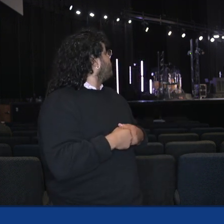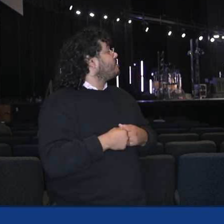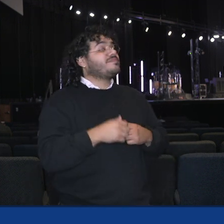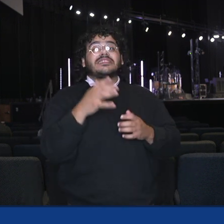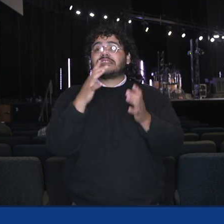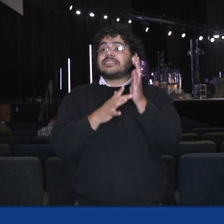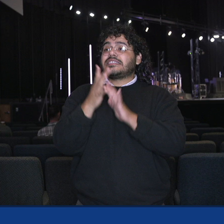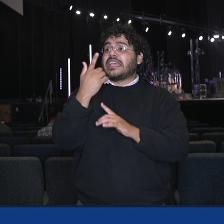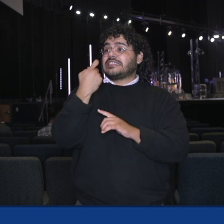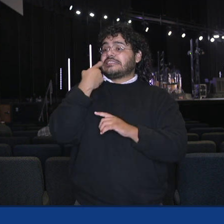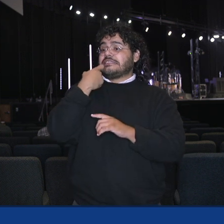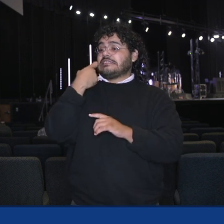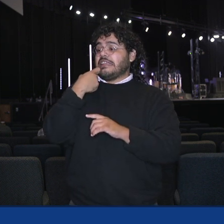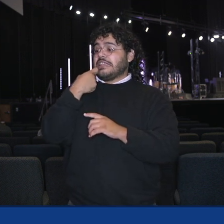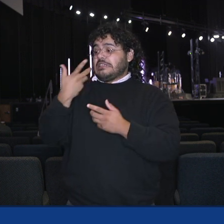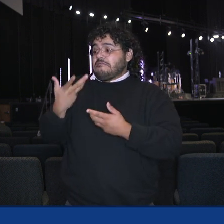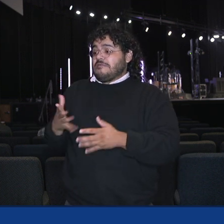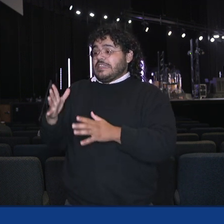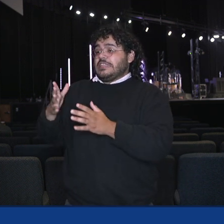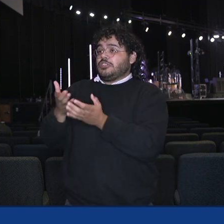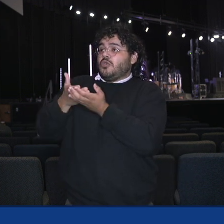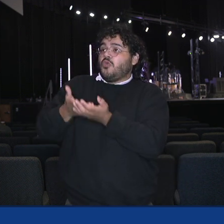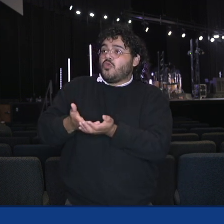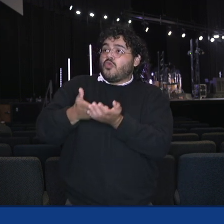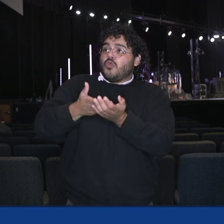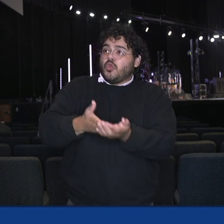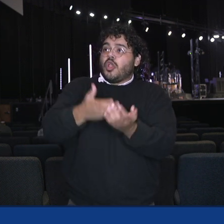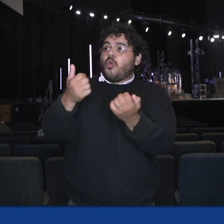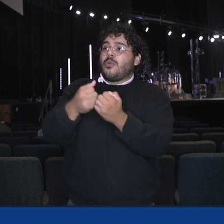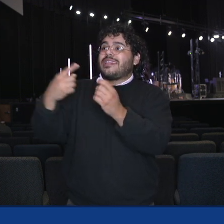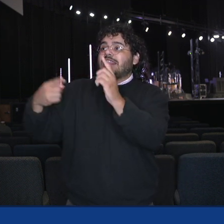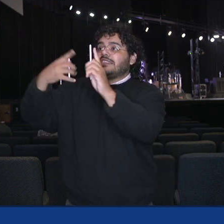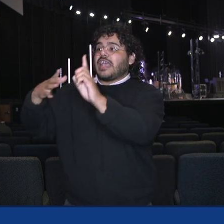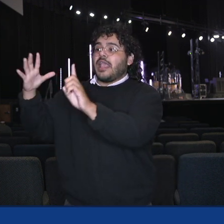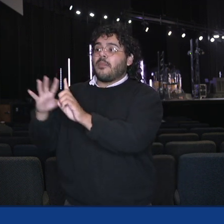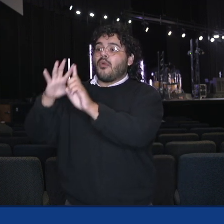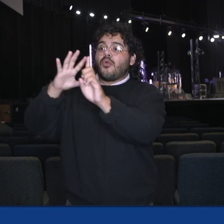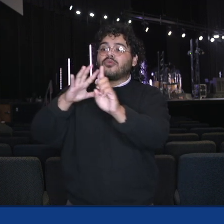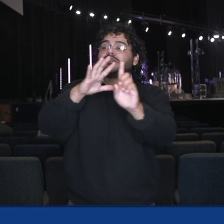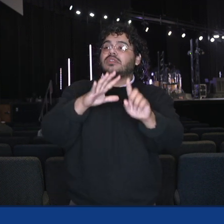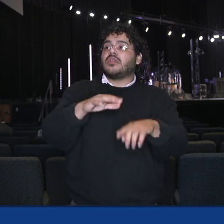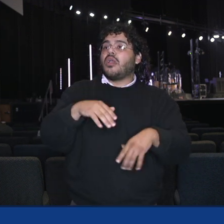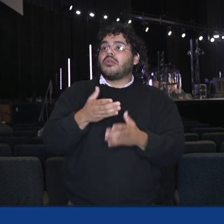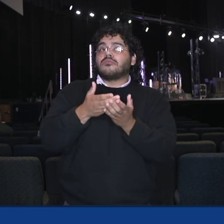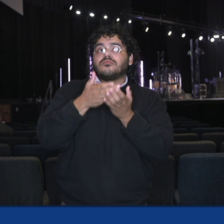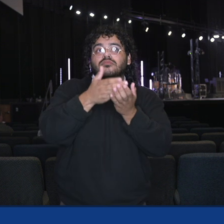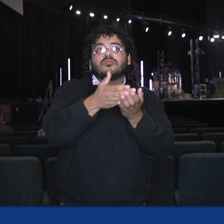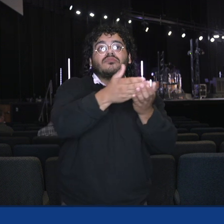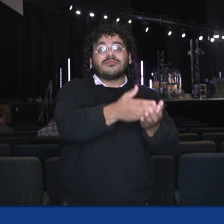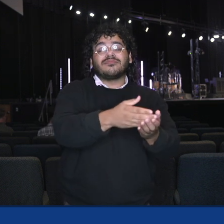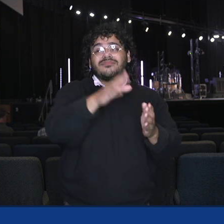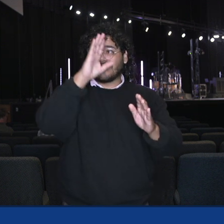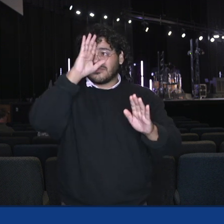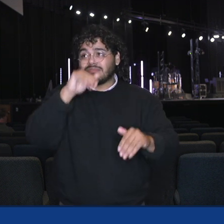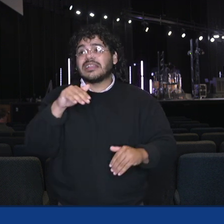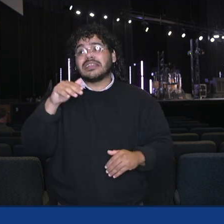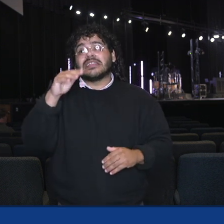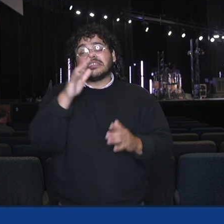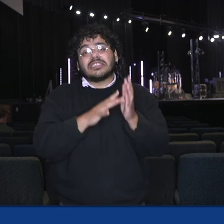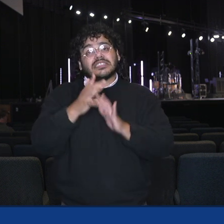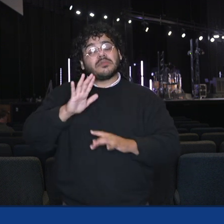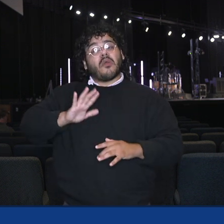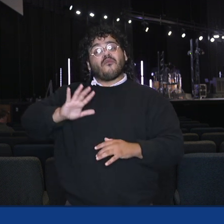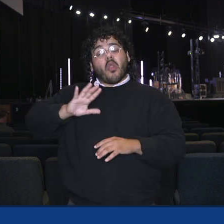boat over the Sea of Galilee to the region of the Gerasenes. Now, keep in mind, Jesus was in Galilee, nowhere town. Then